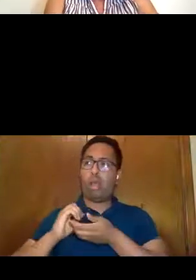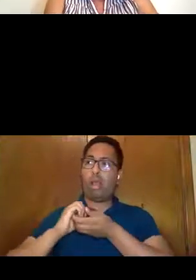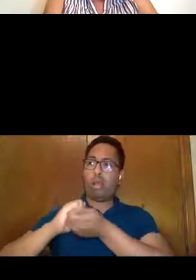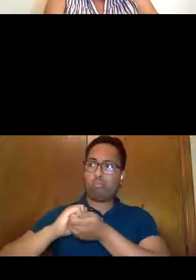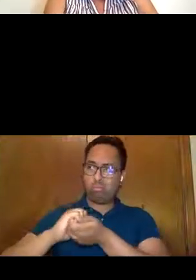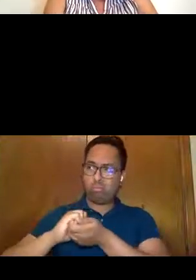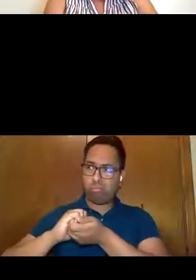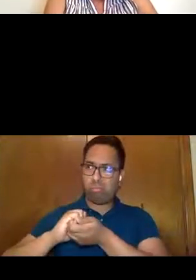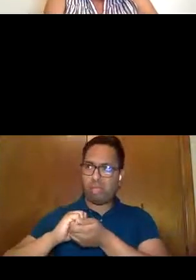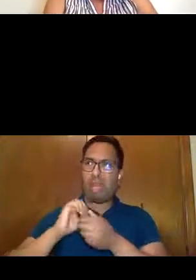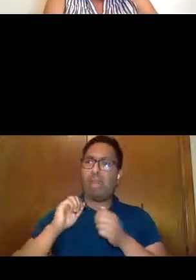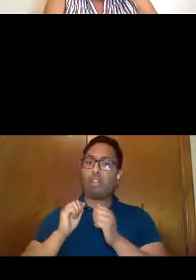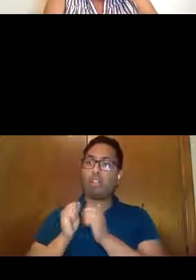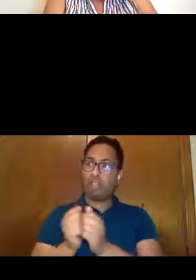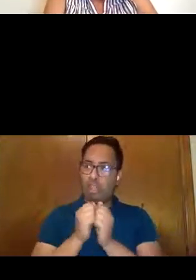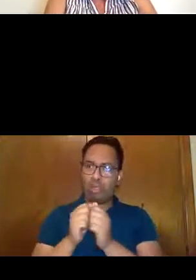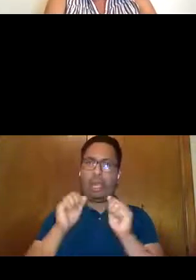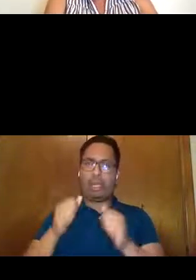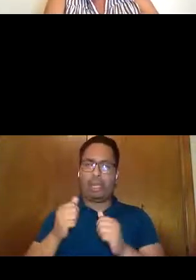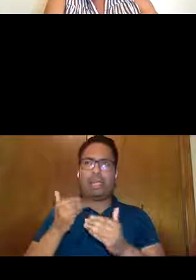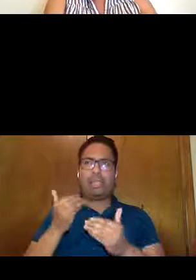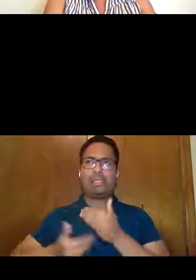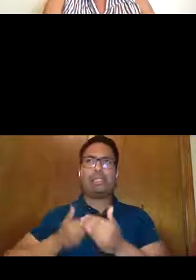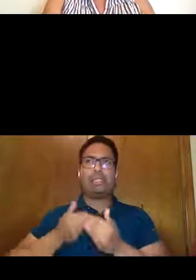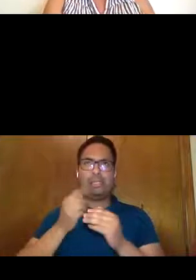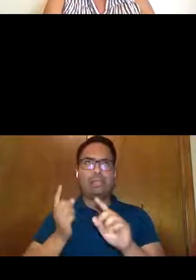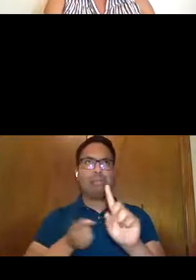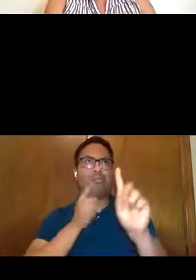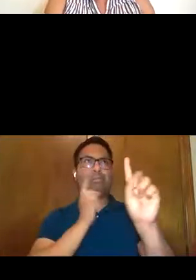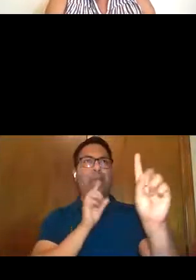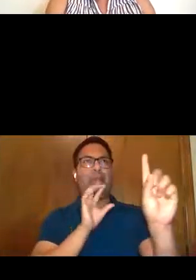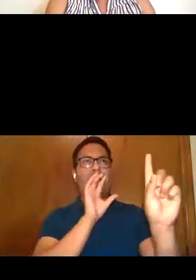the outcome that it is we're desiring.